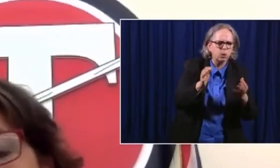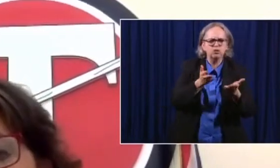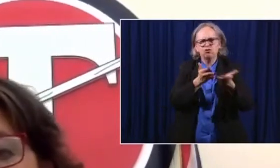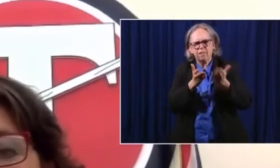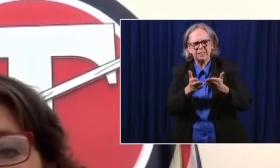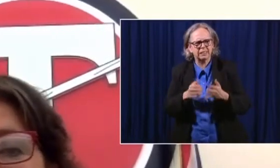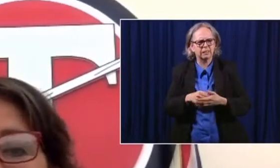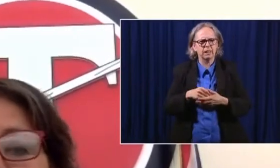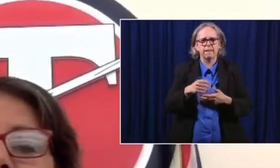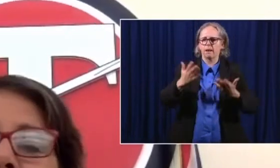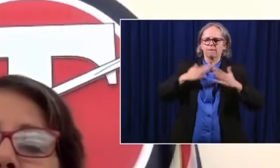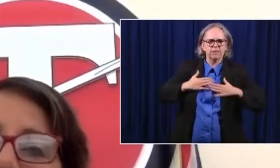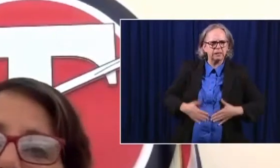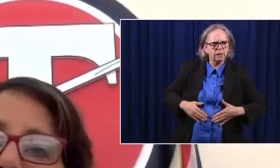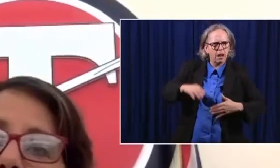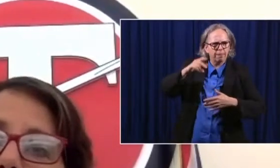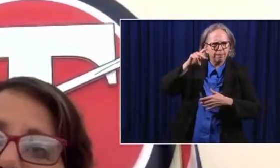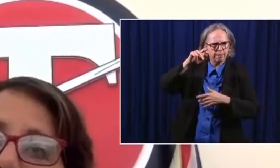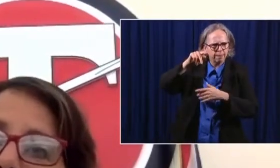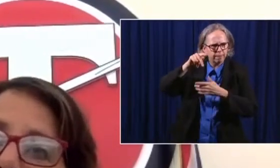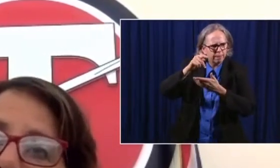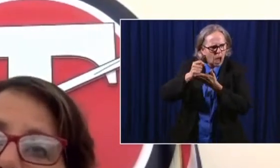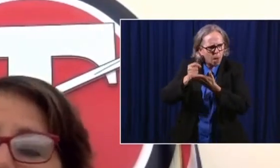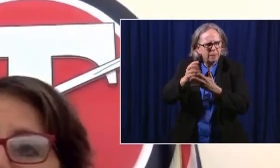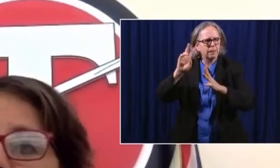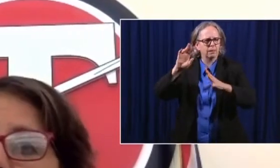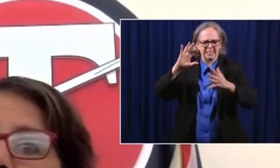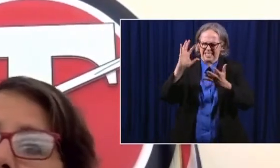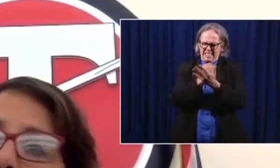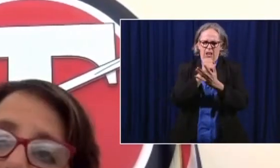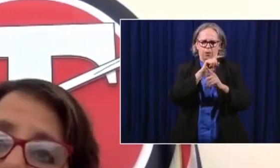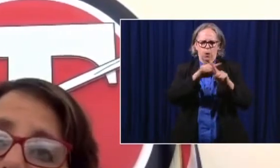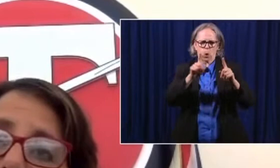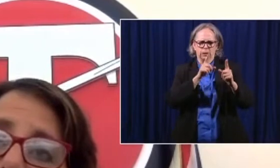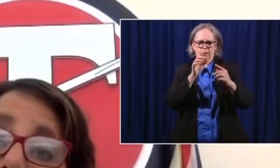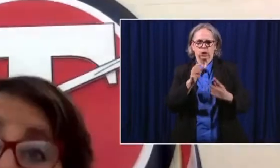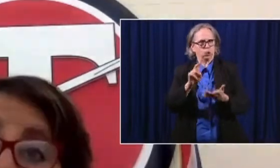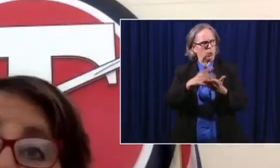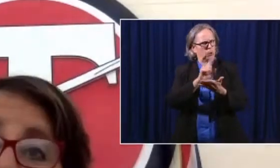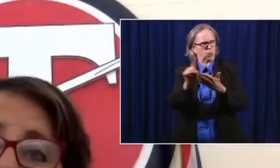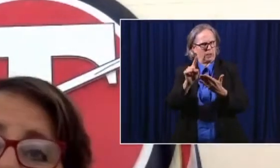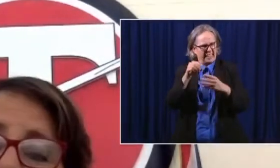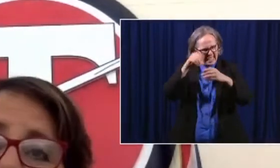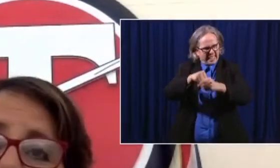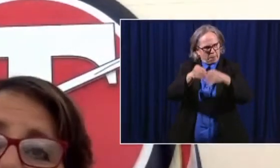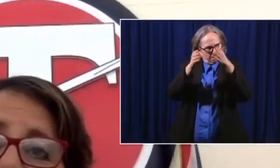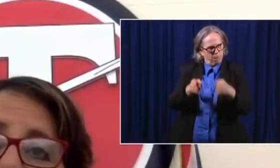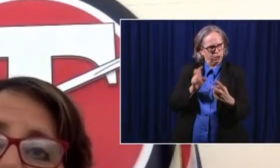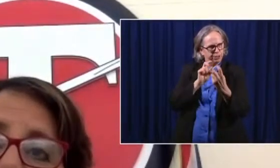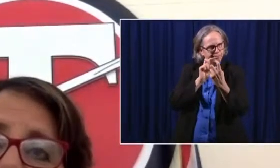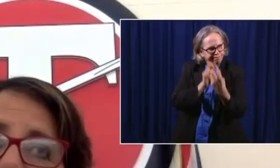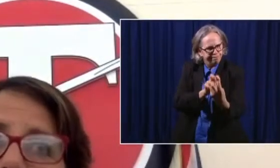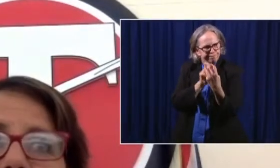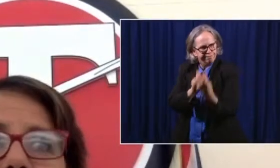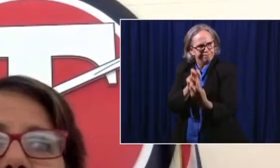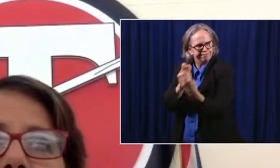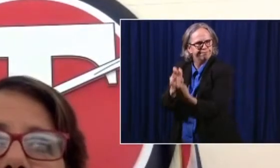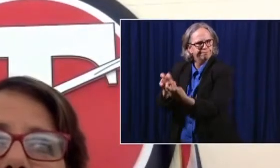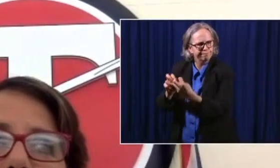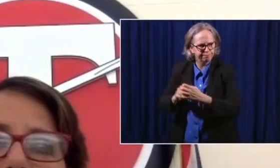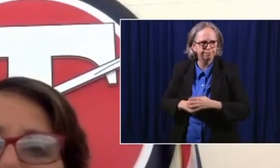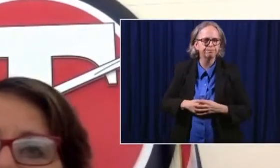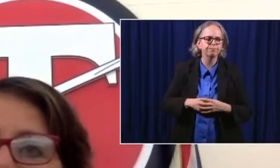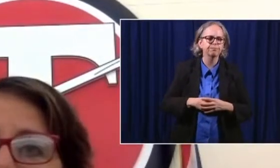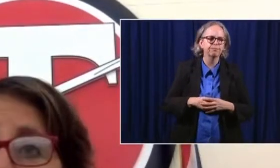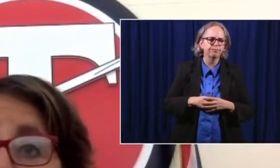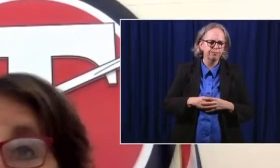physical therapy services. So they'll have all of those twice a week within the school setting. Now, recognizing that